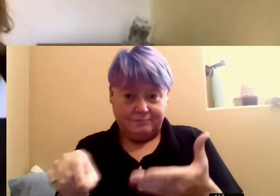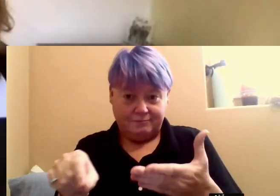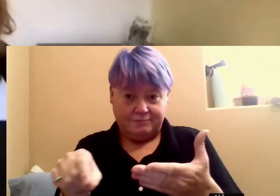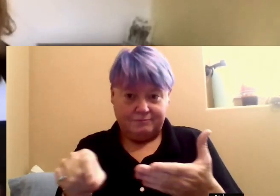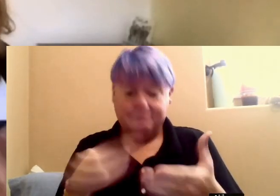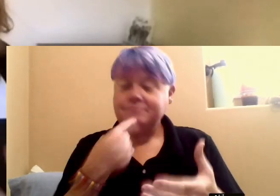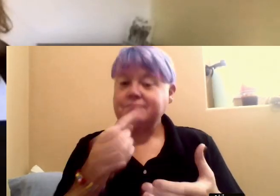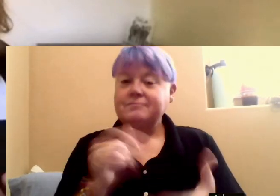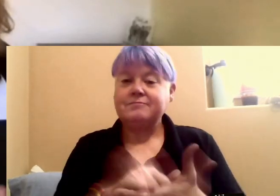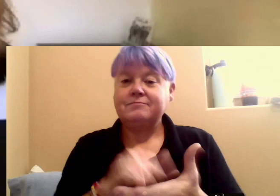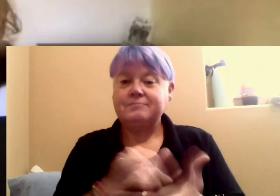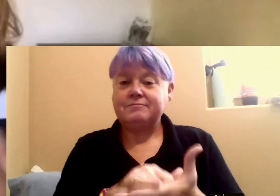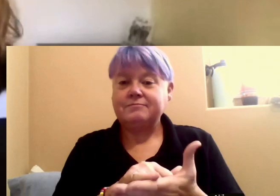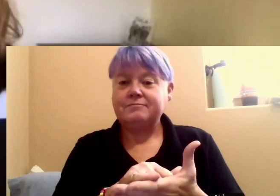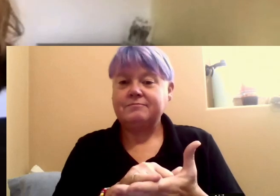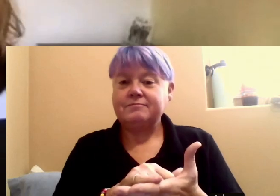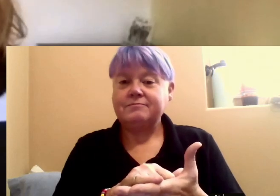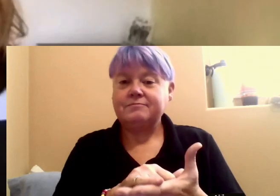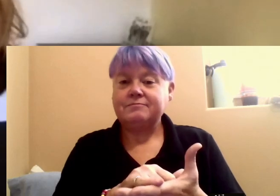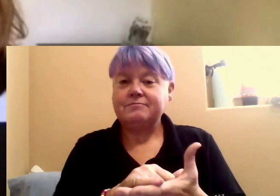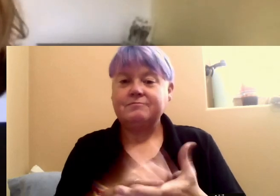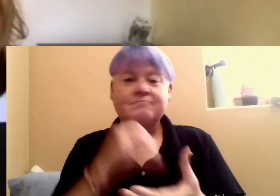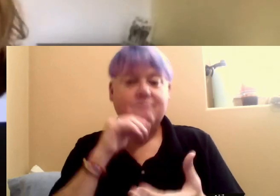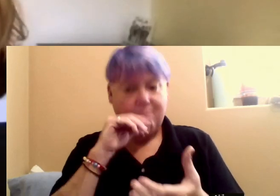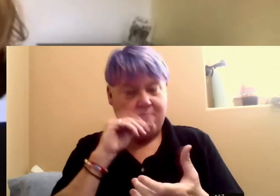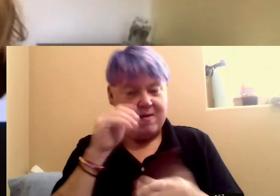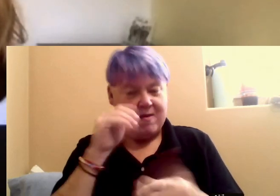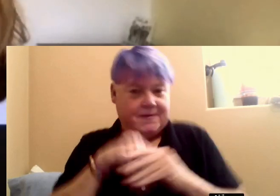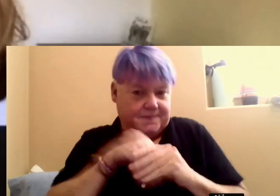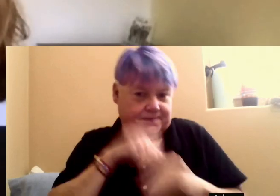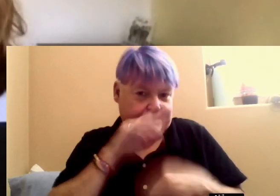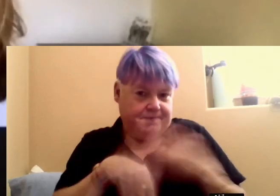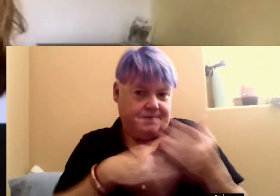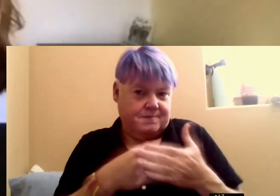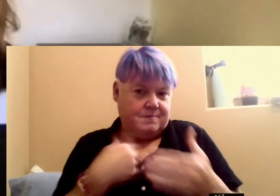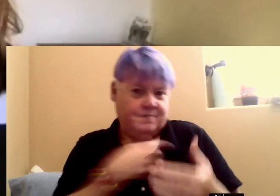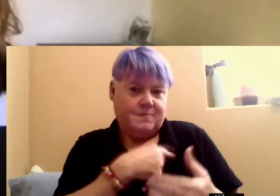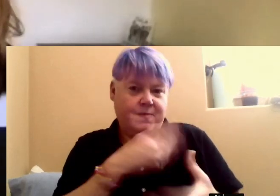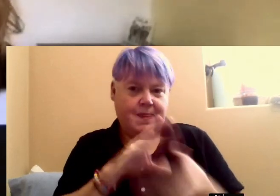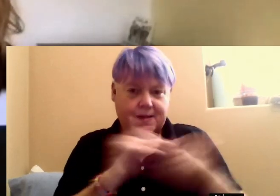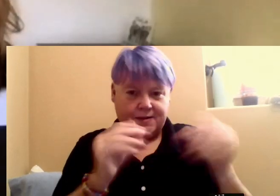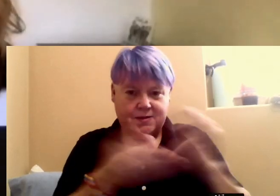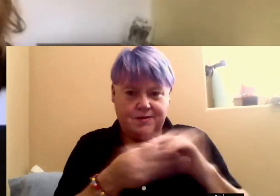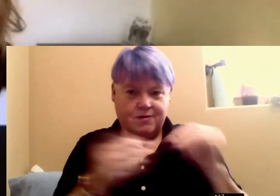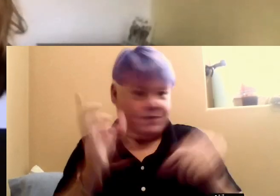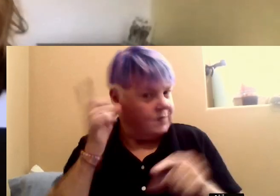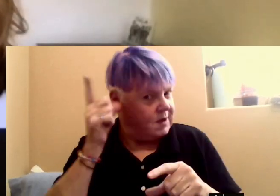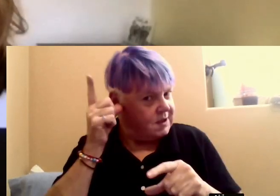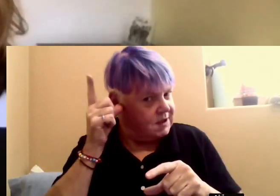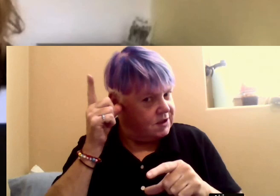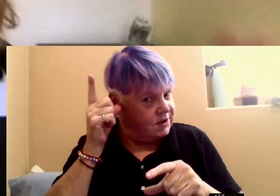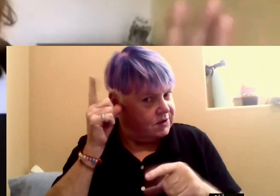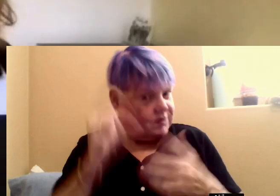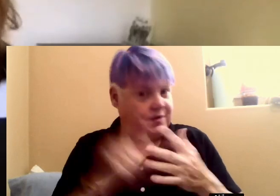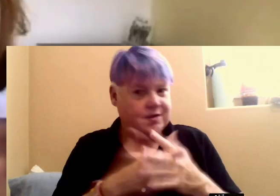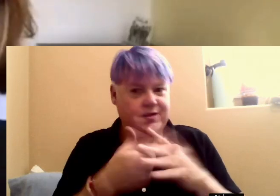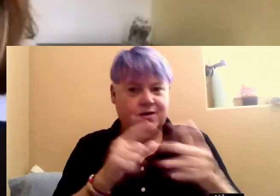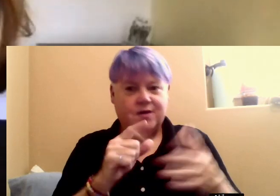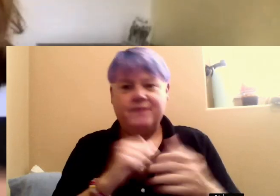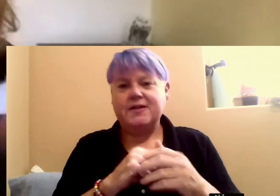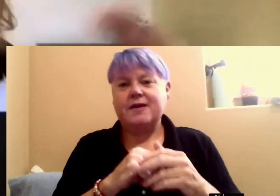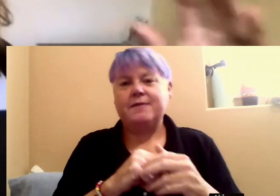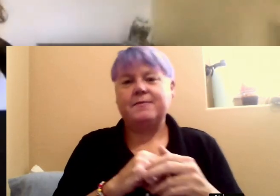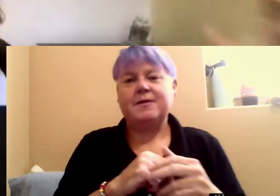say that, you know, it's sort of inherent in all of us, this structure of story that we've been listening to from the beginning of time. And it's a